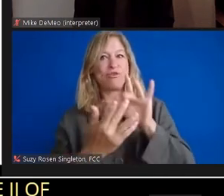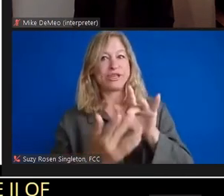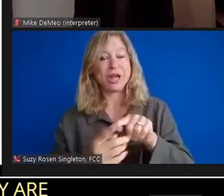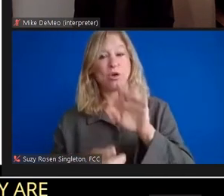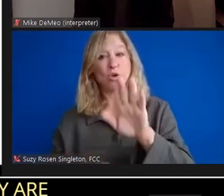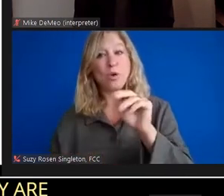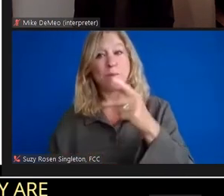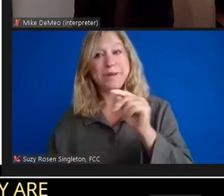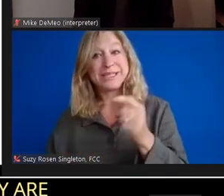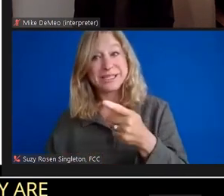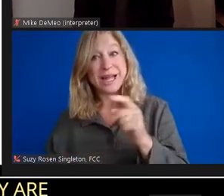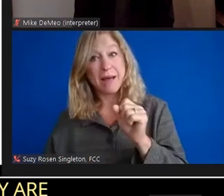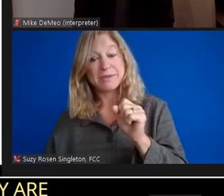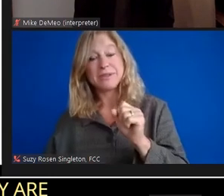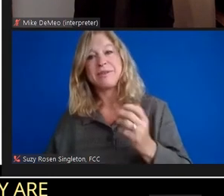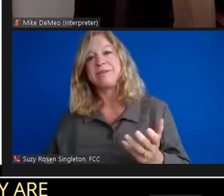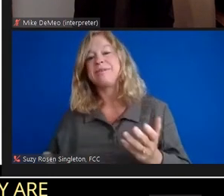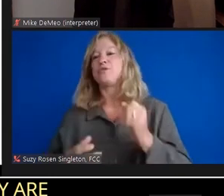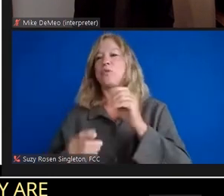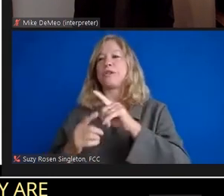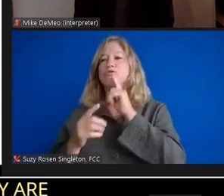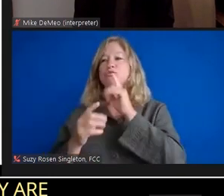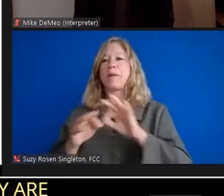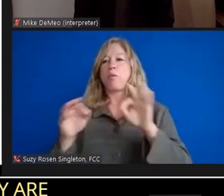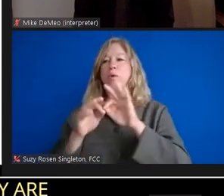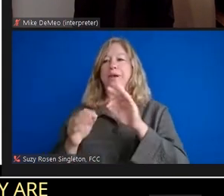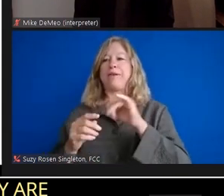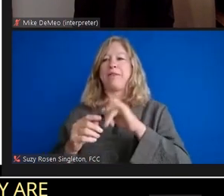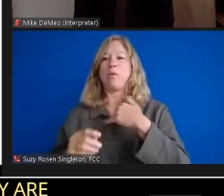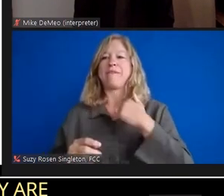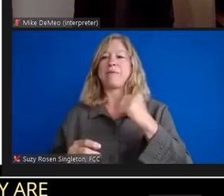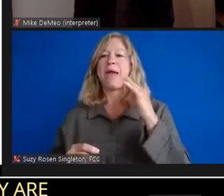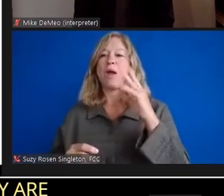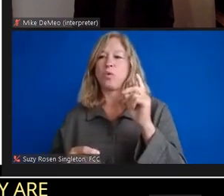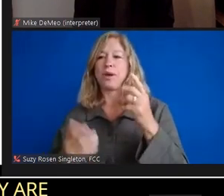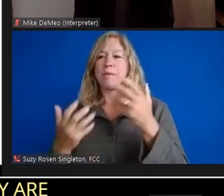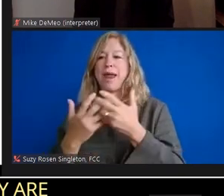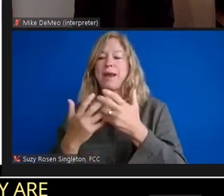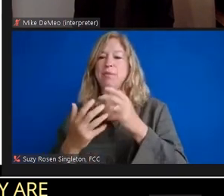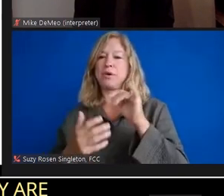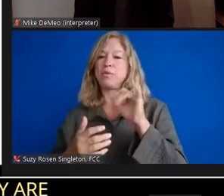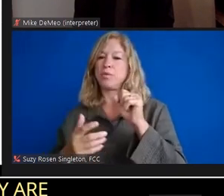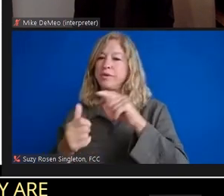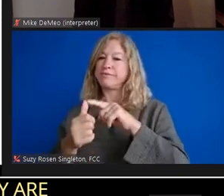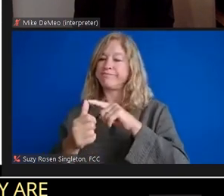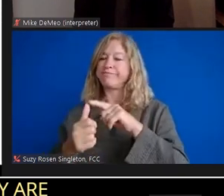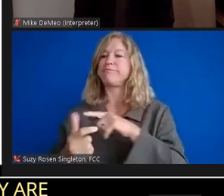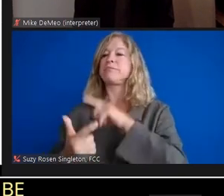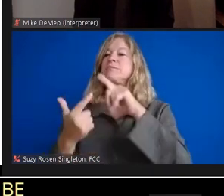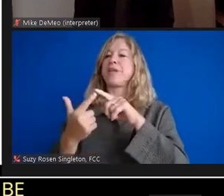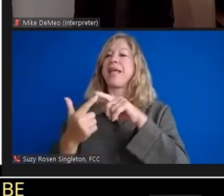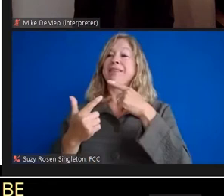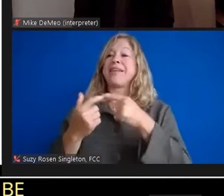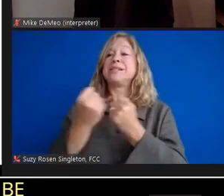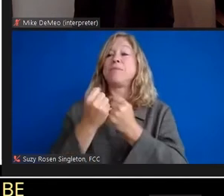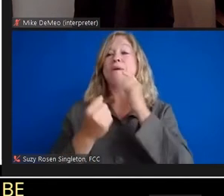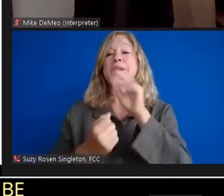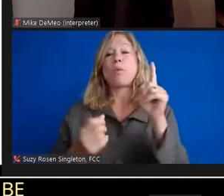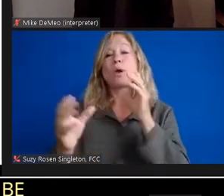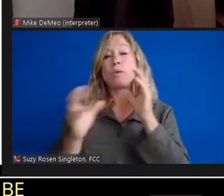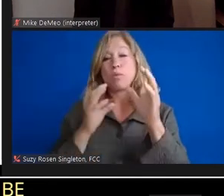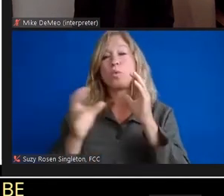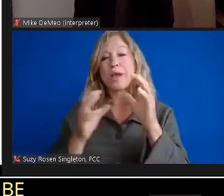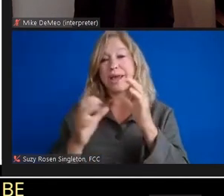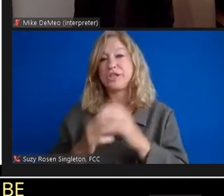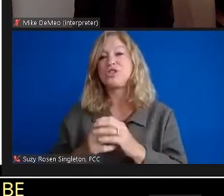So in that way, you can feel free to reach out to your PSAPs. It's really important to us that we had that backwards compatibility with